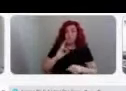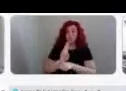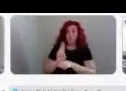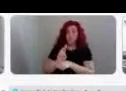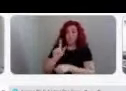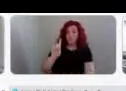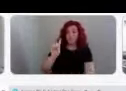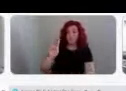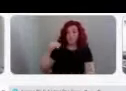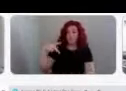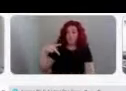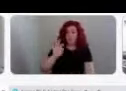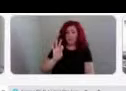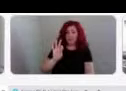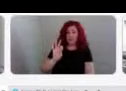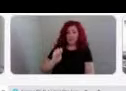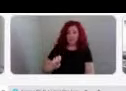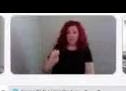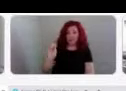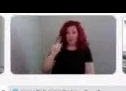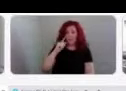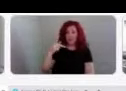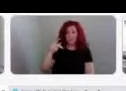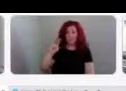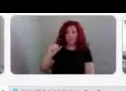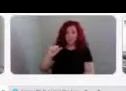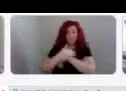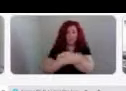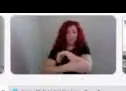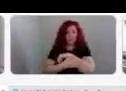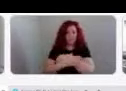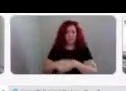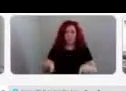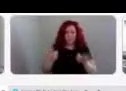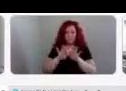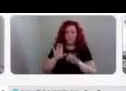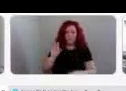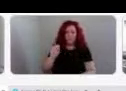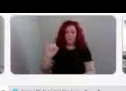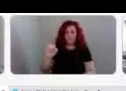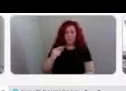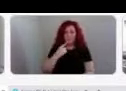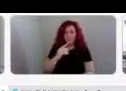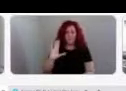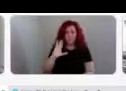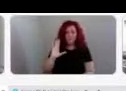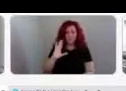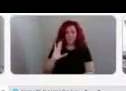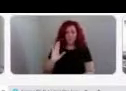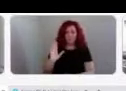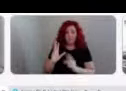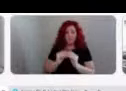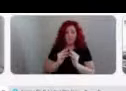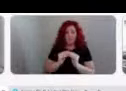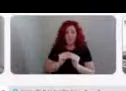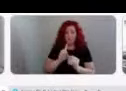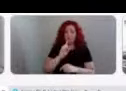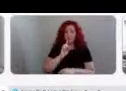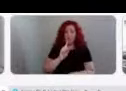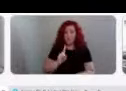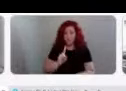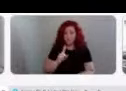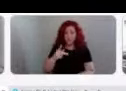9.0 for pima counties can be important communities of interest as i said in a previous hearing and this is true in pima